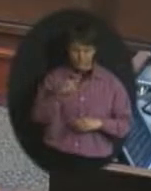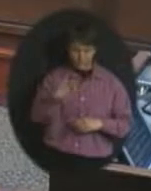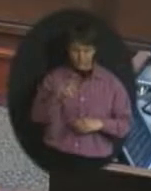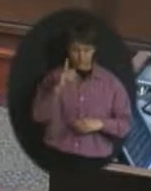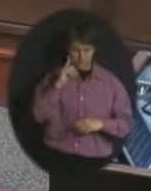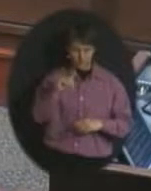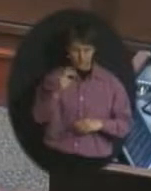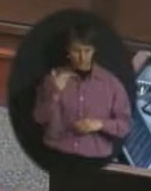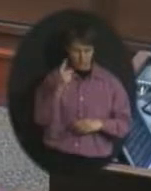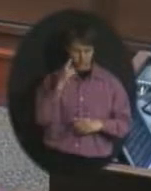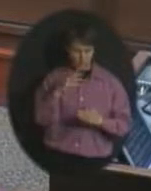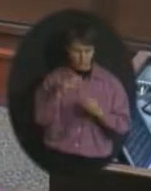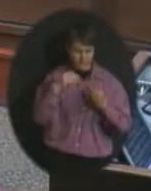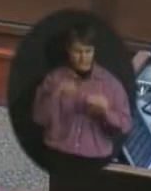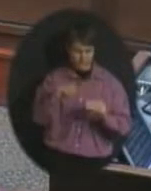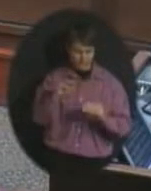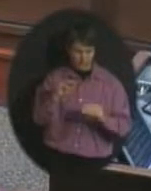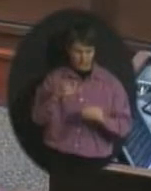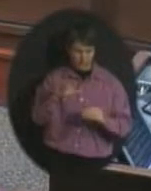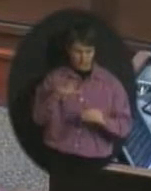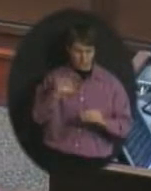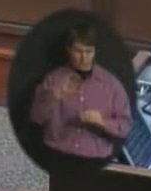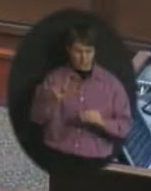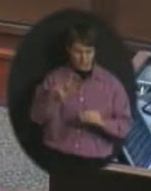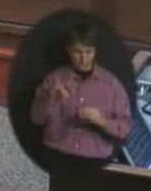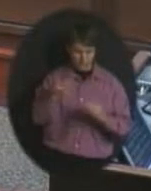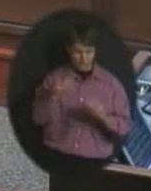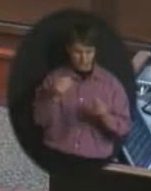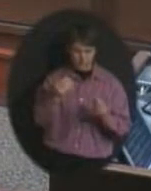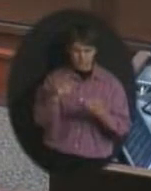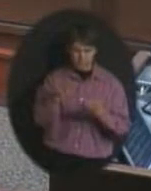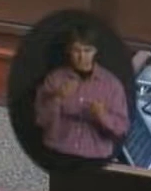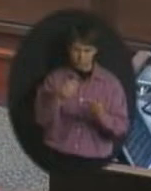Creek Center property. Second.